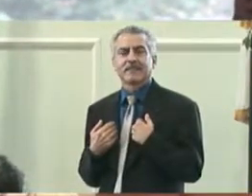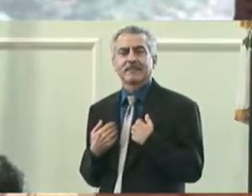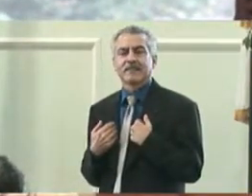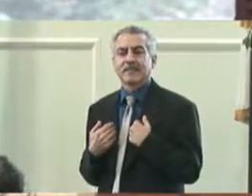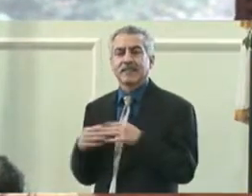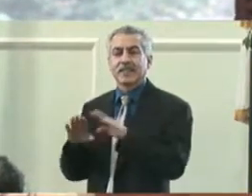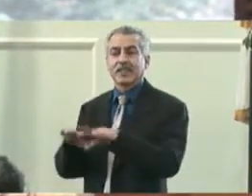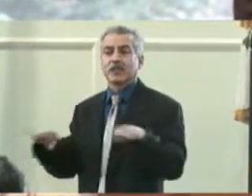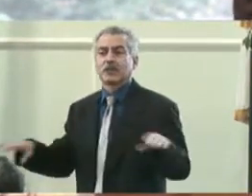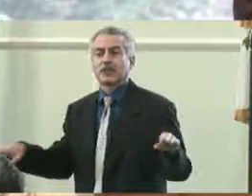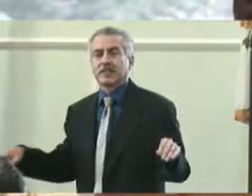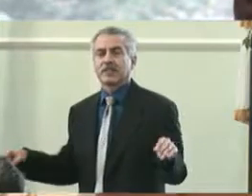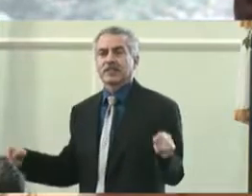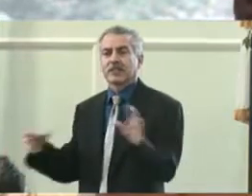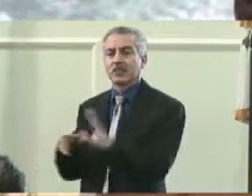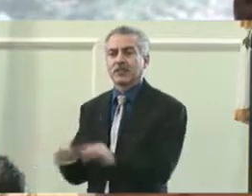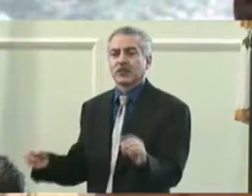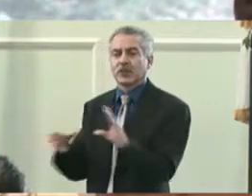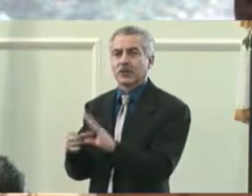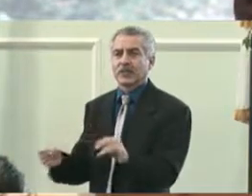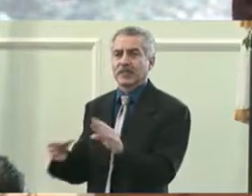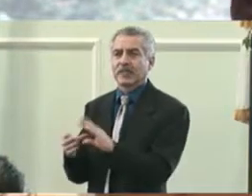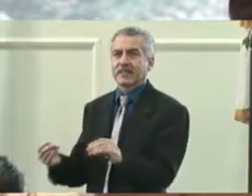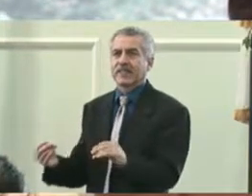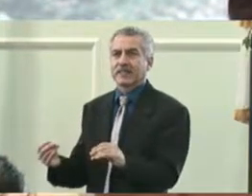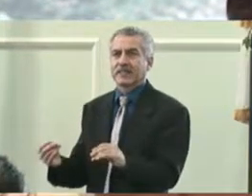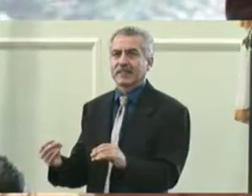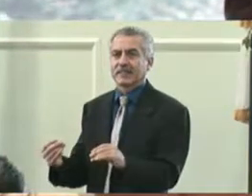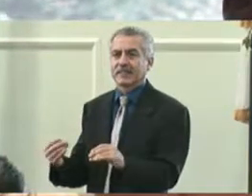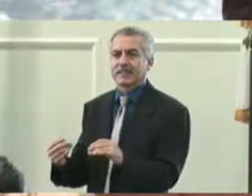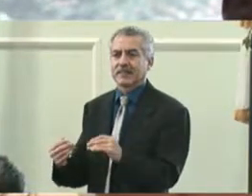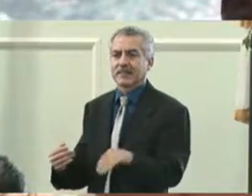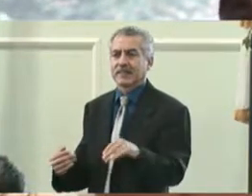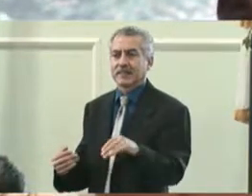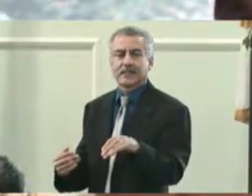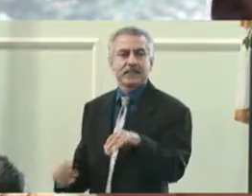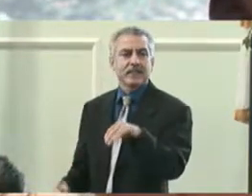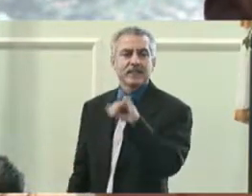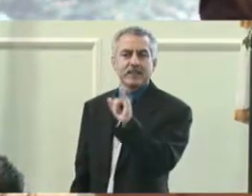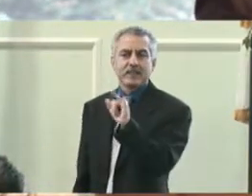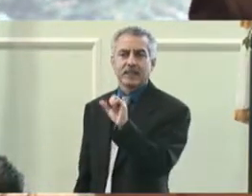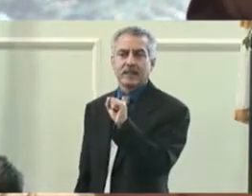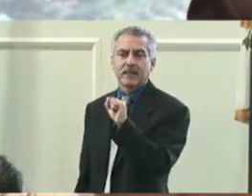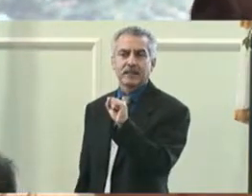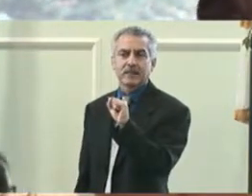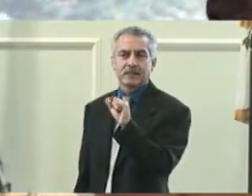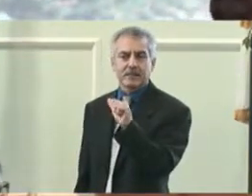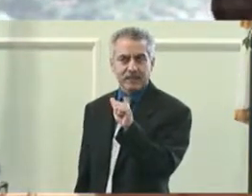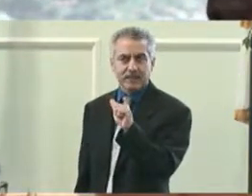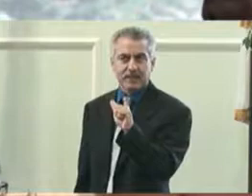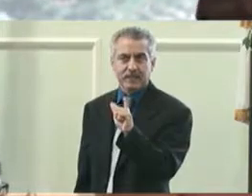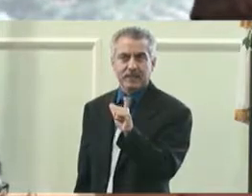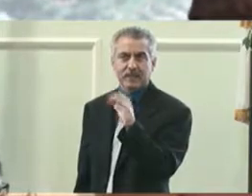children's story reading. It's for by Ilsa Camacho. So.